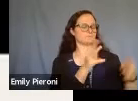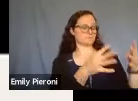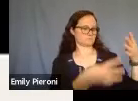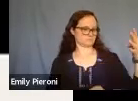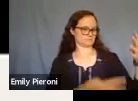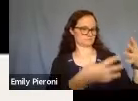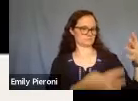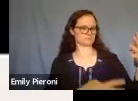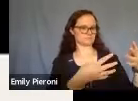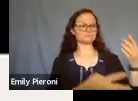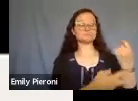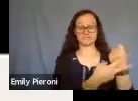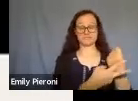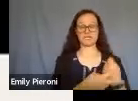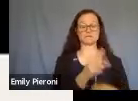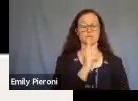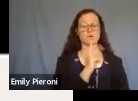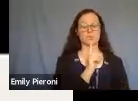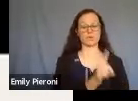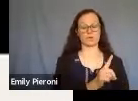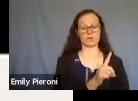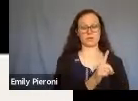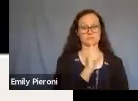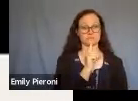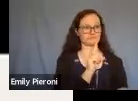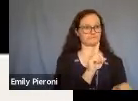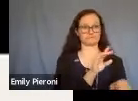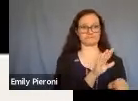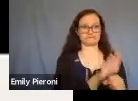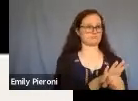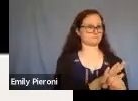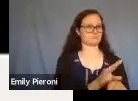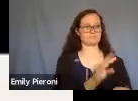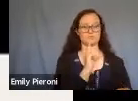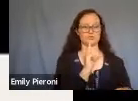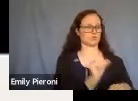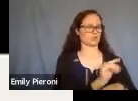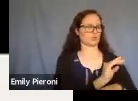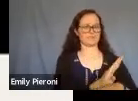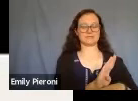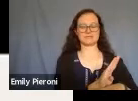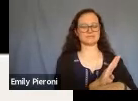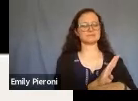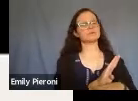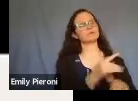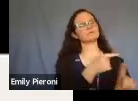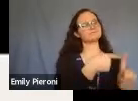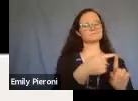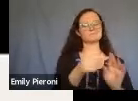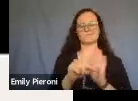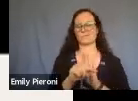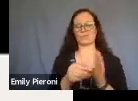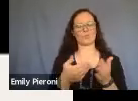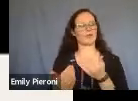conserving water. There's always pros and cons with any kind of irrigation system that we use